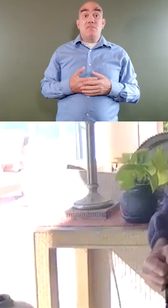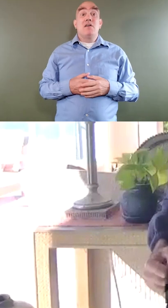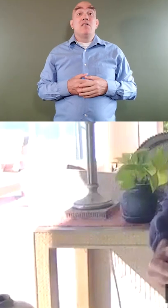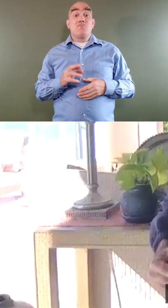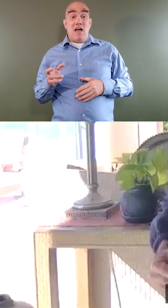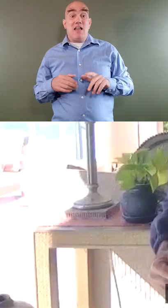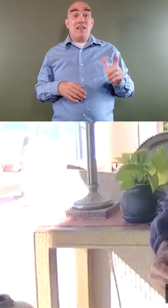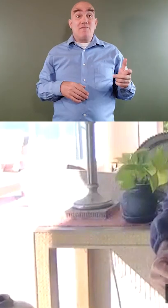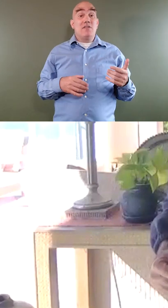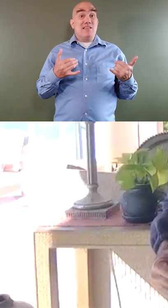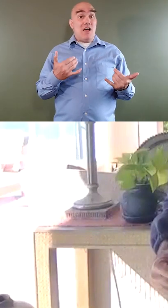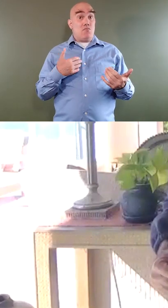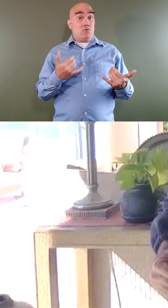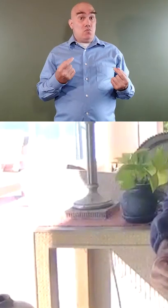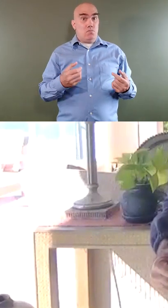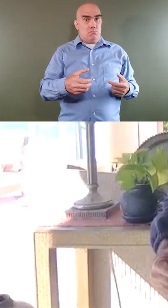We're on the right side here.